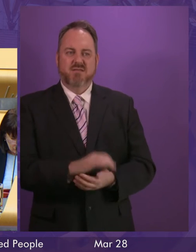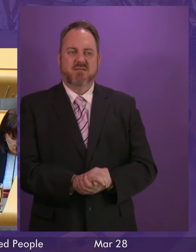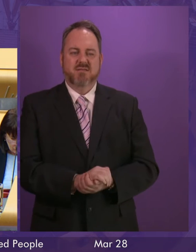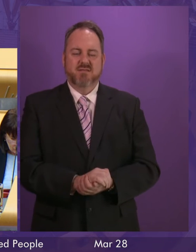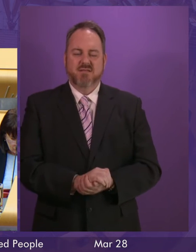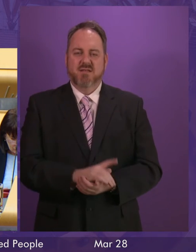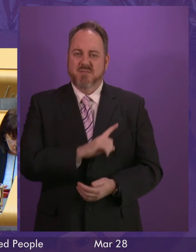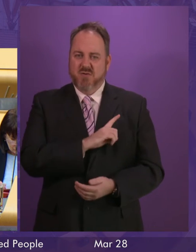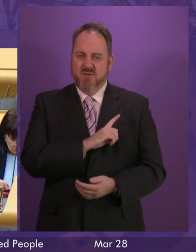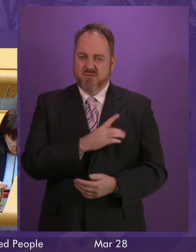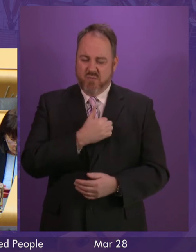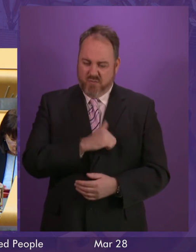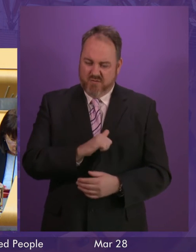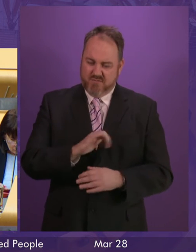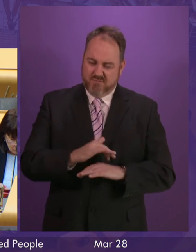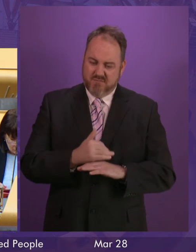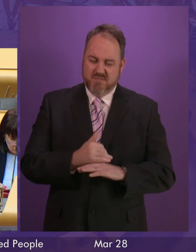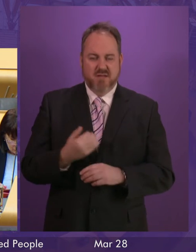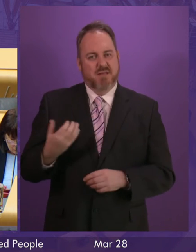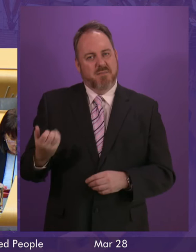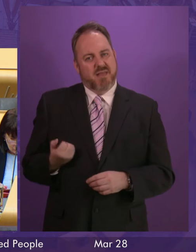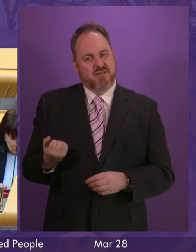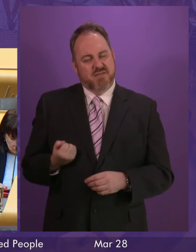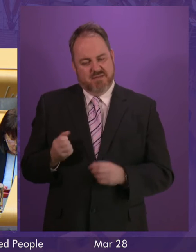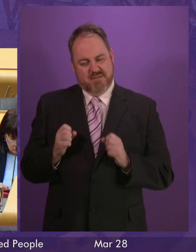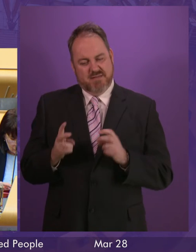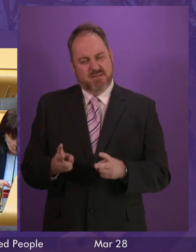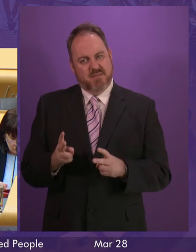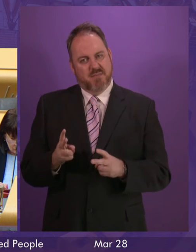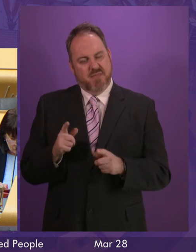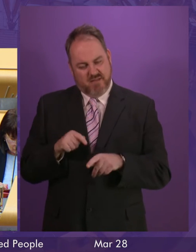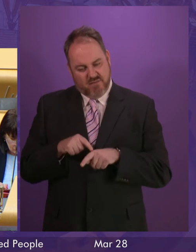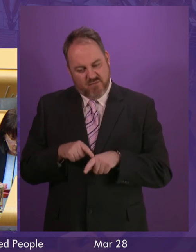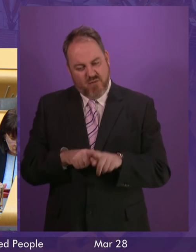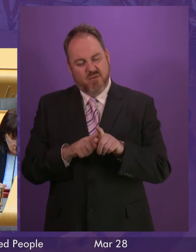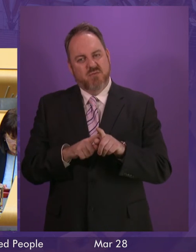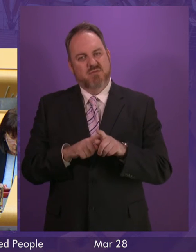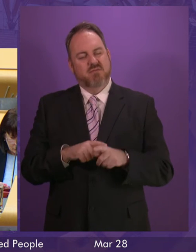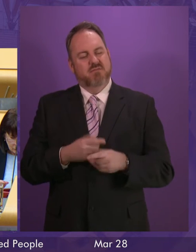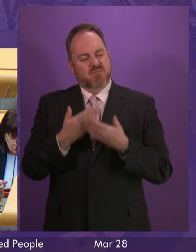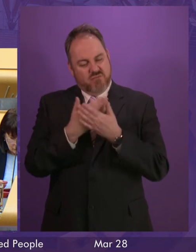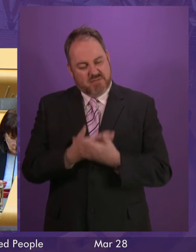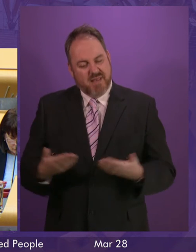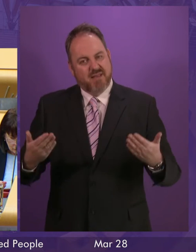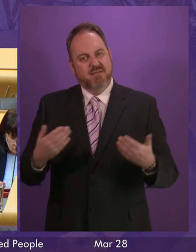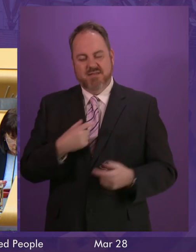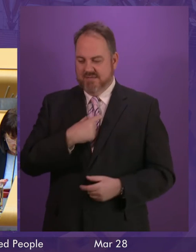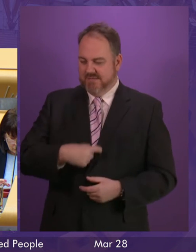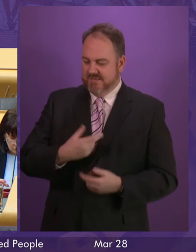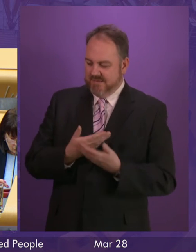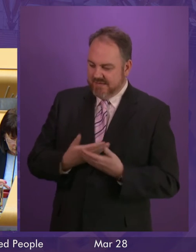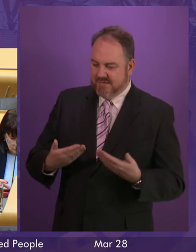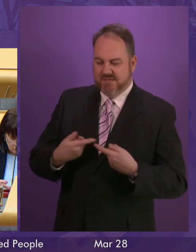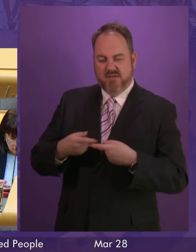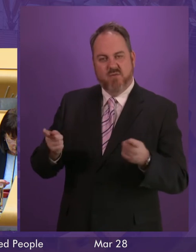building a social security system that is based on dignity and respect, I hope we can assure disabled people that that system will